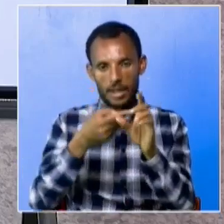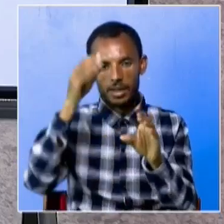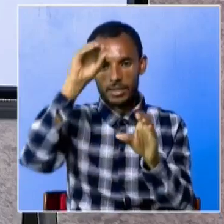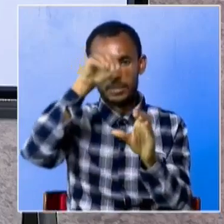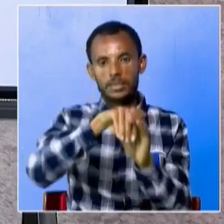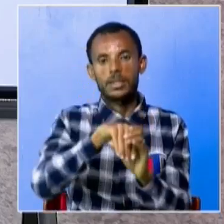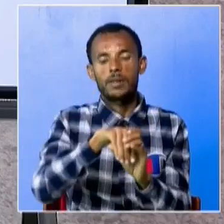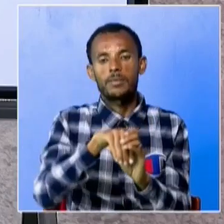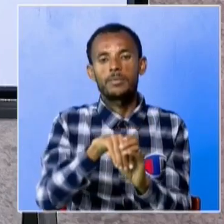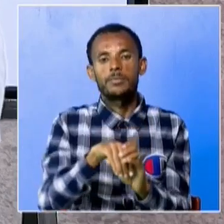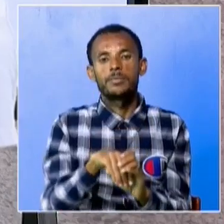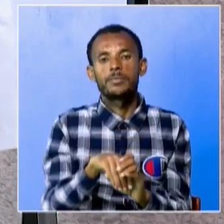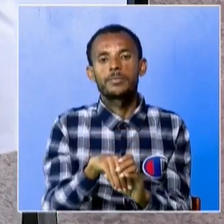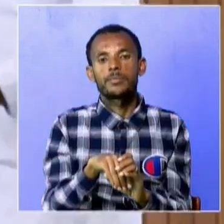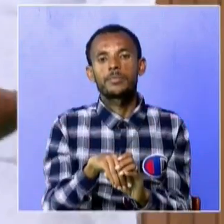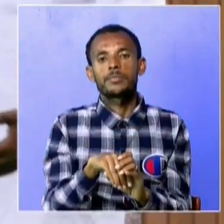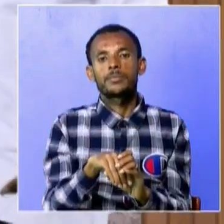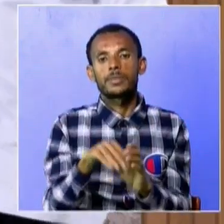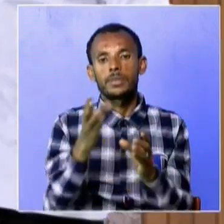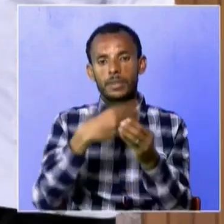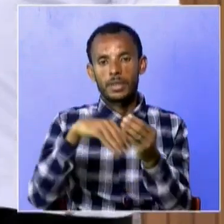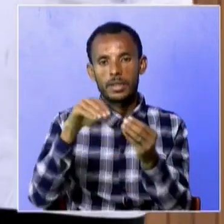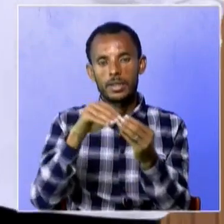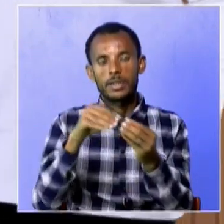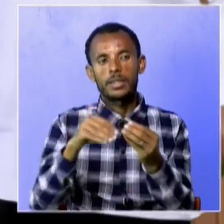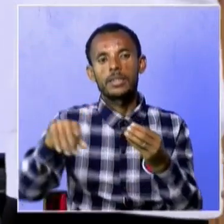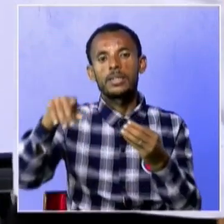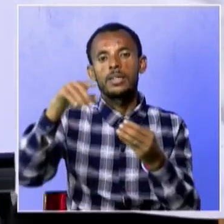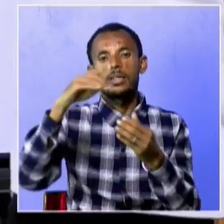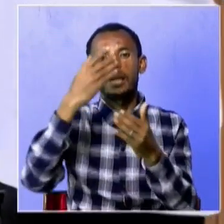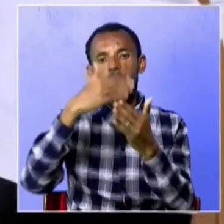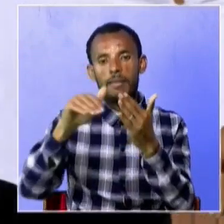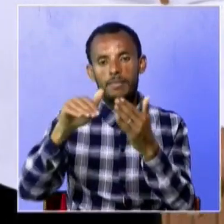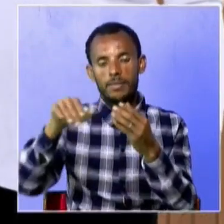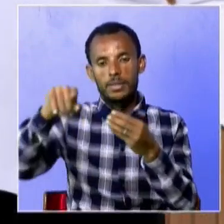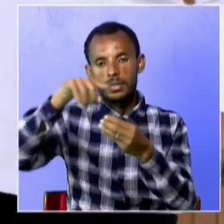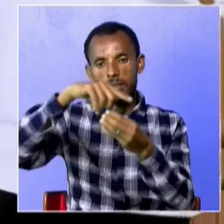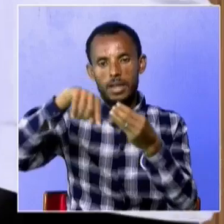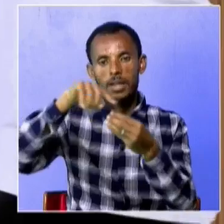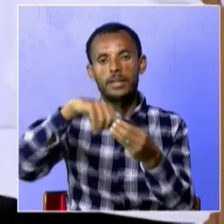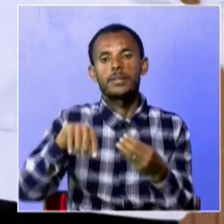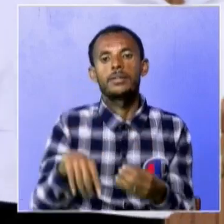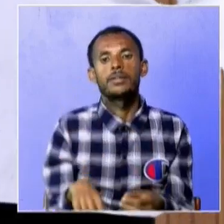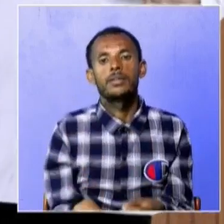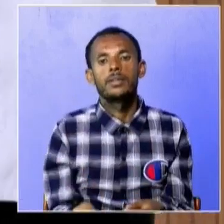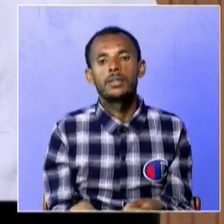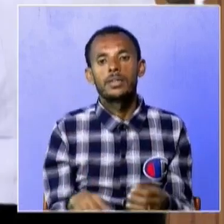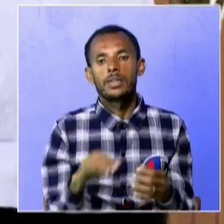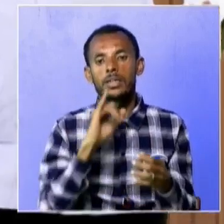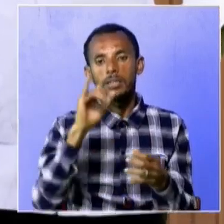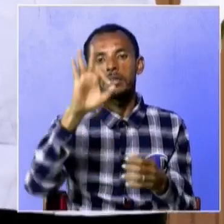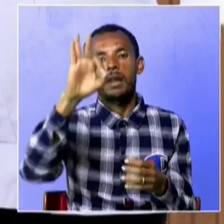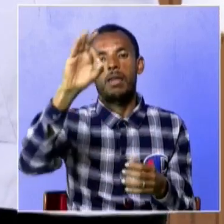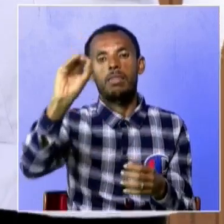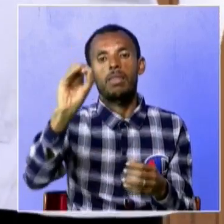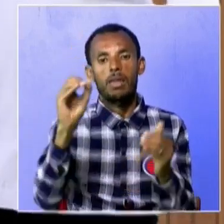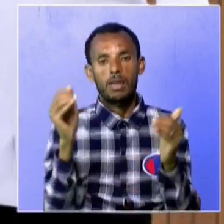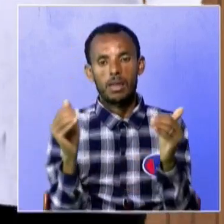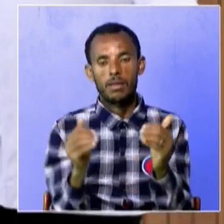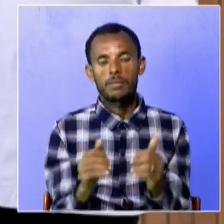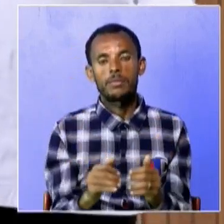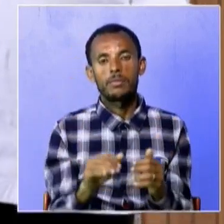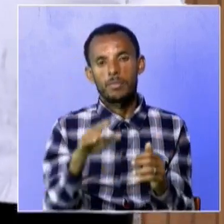inscribed, an angle subtended by a semicircle, an angle subtended by a semicircle is 90 degrees,